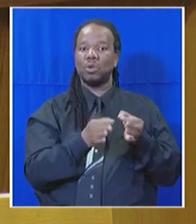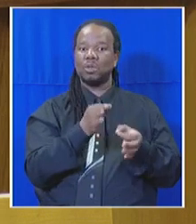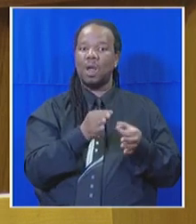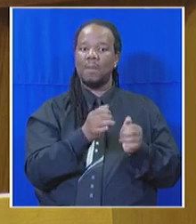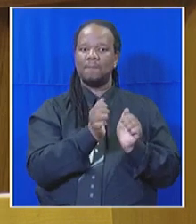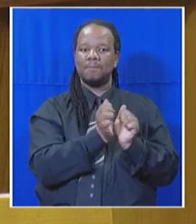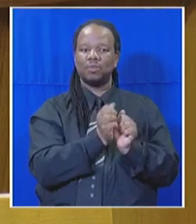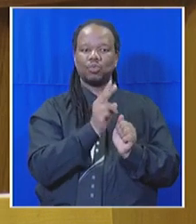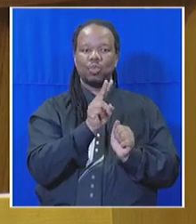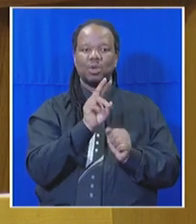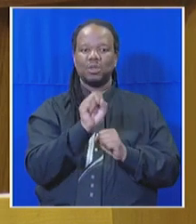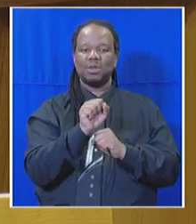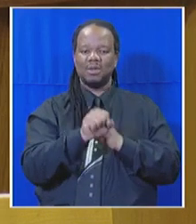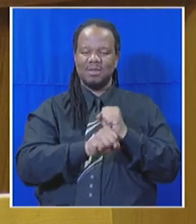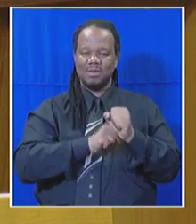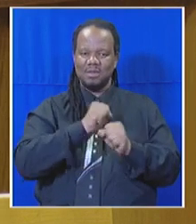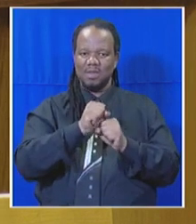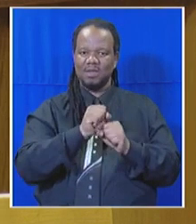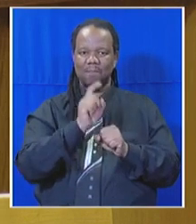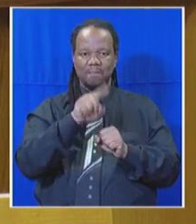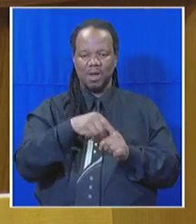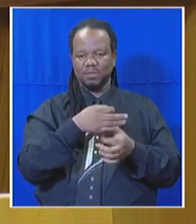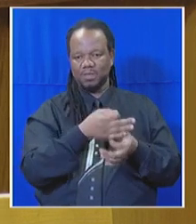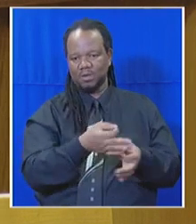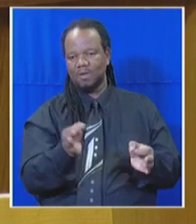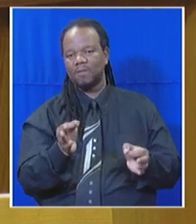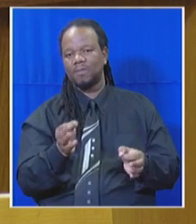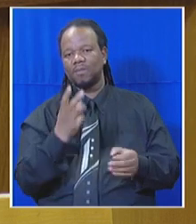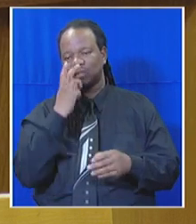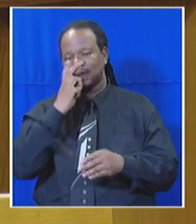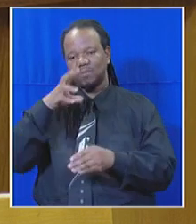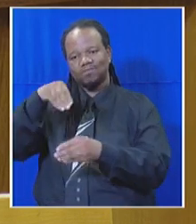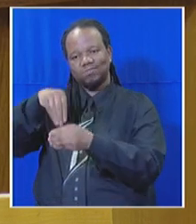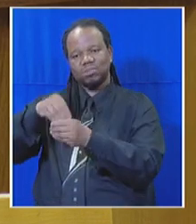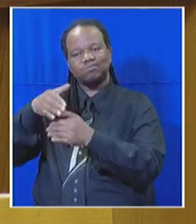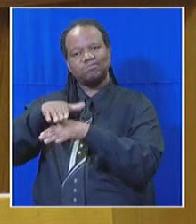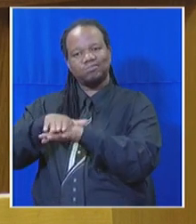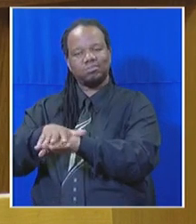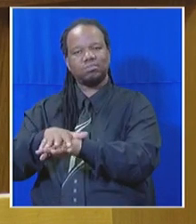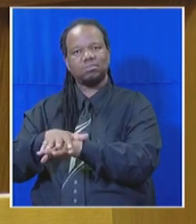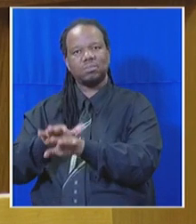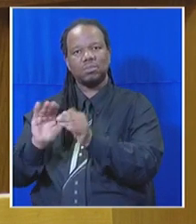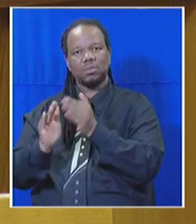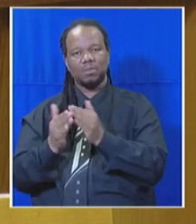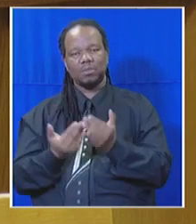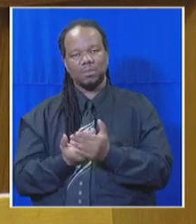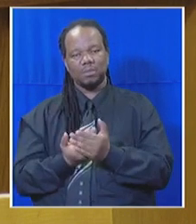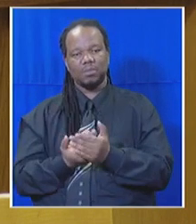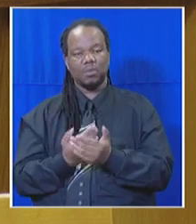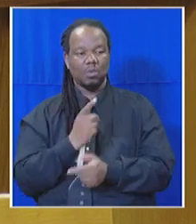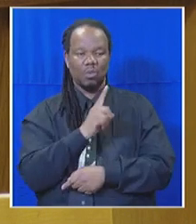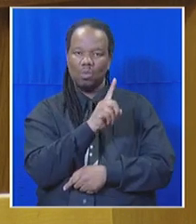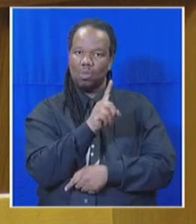20 years, require assistance to reintegrate into society. Are there adequate